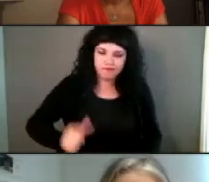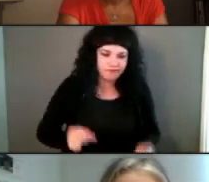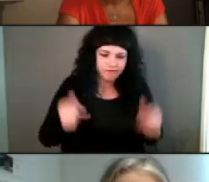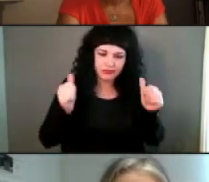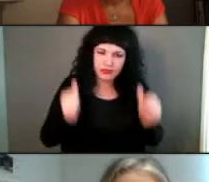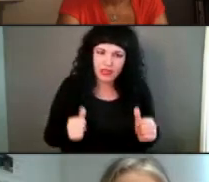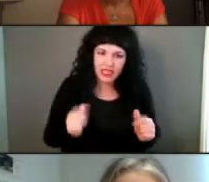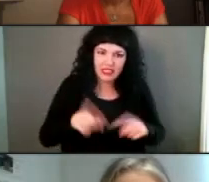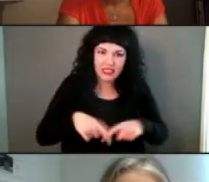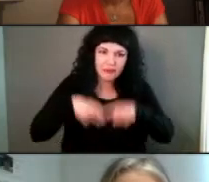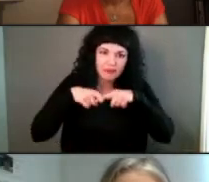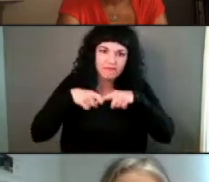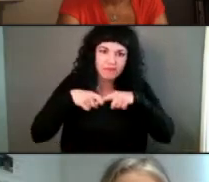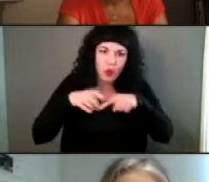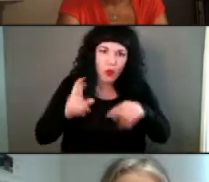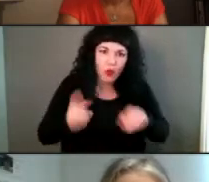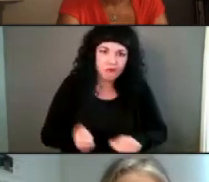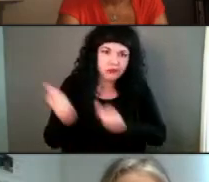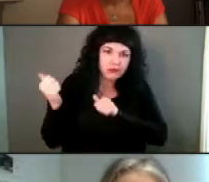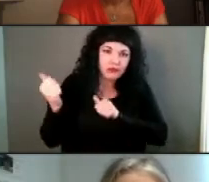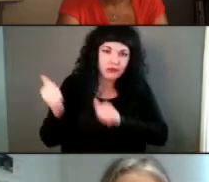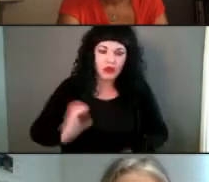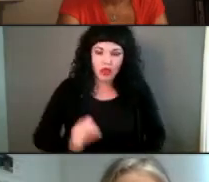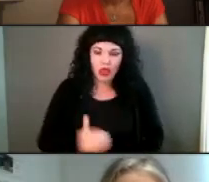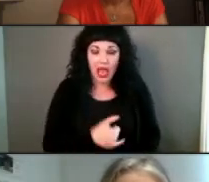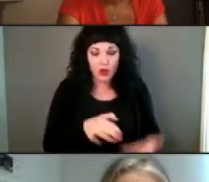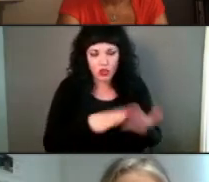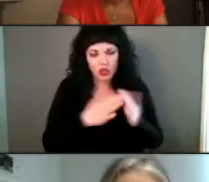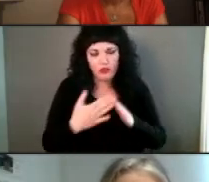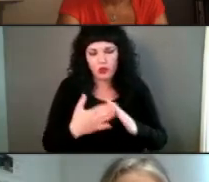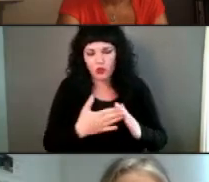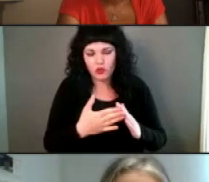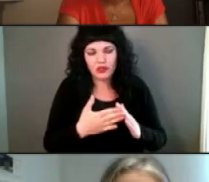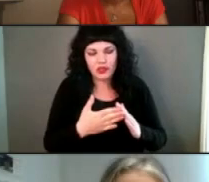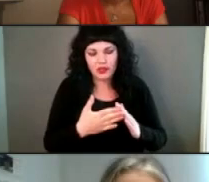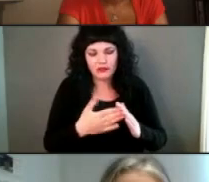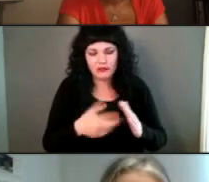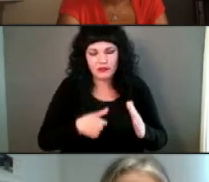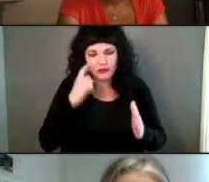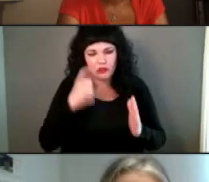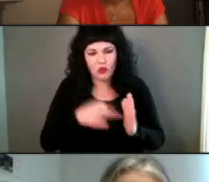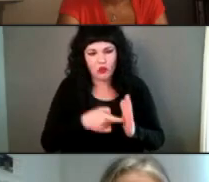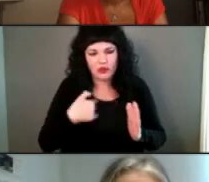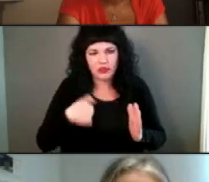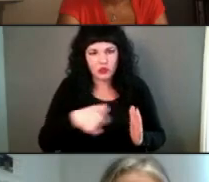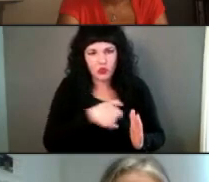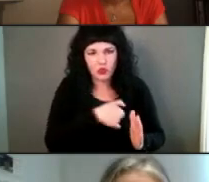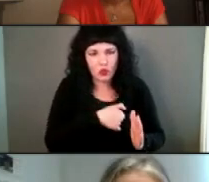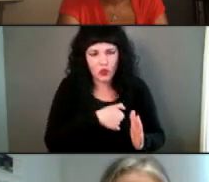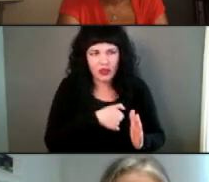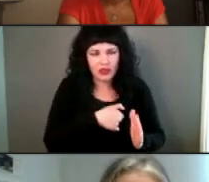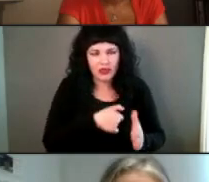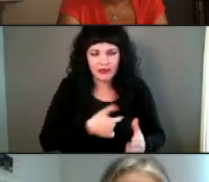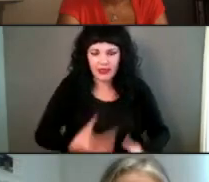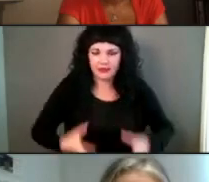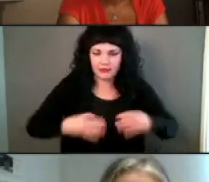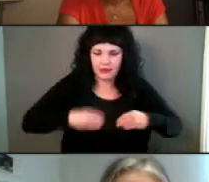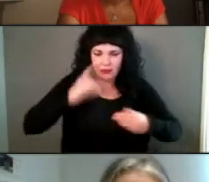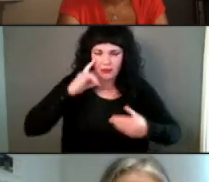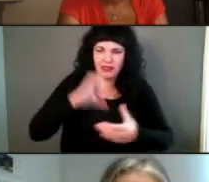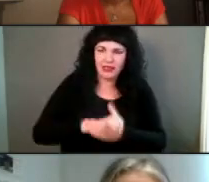lot of ideas and a lot of beliefs that aren't necessarily racially just in the ways that we would like to see. And